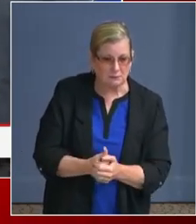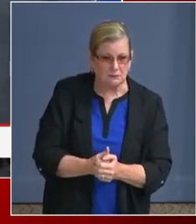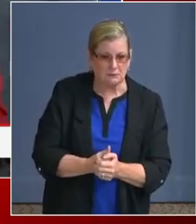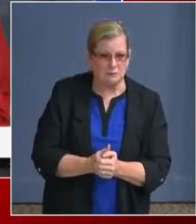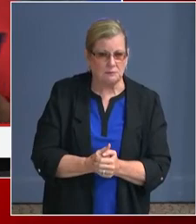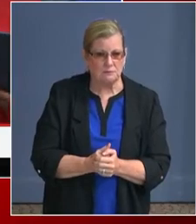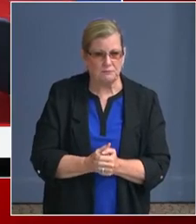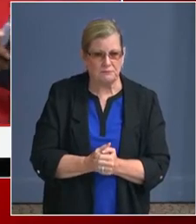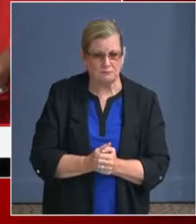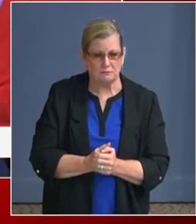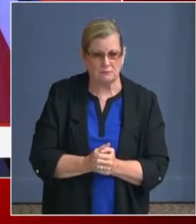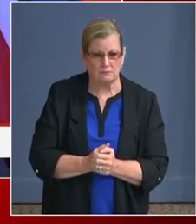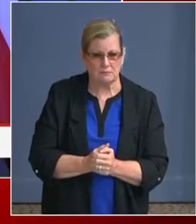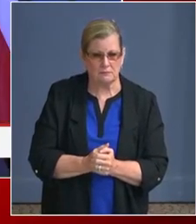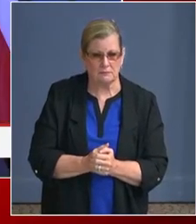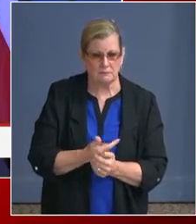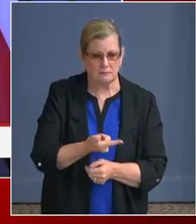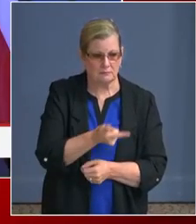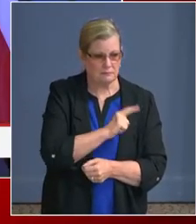Yeah.